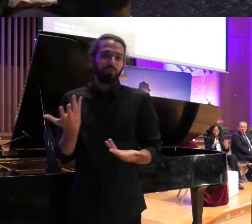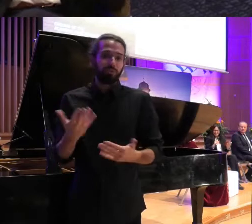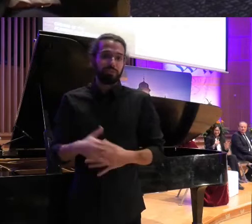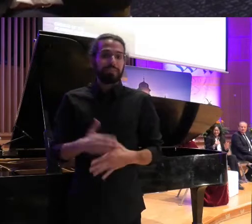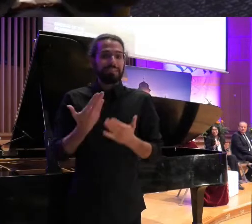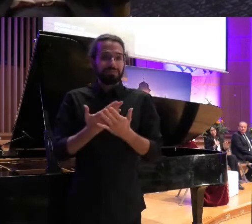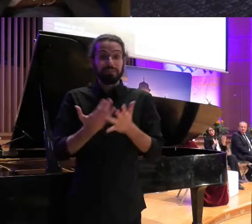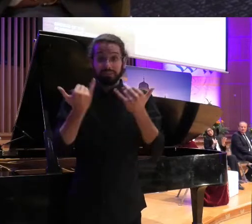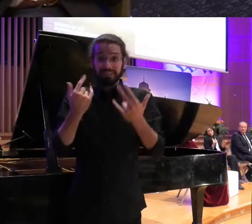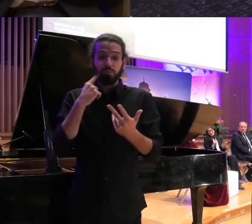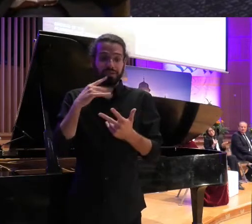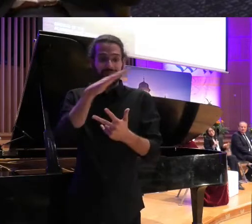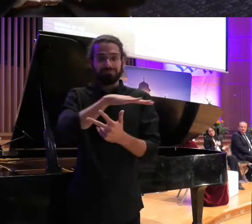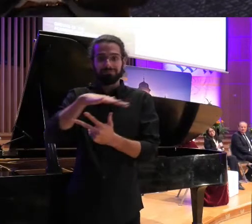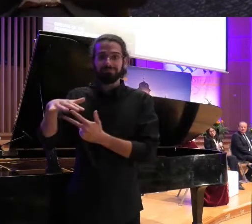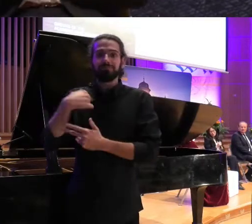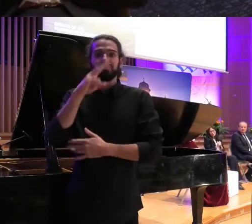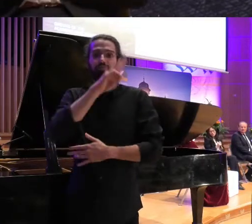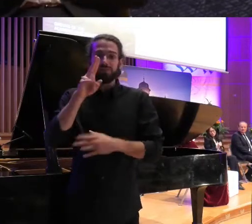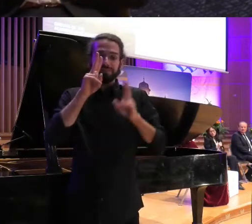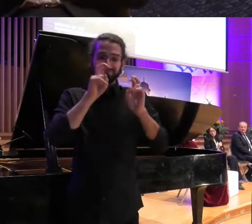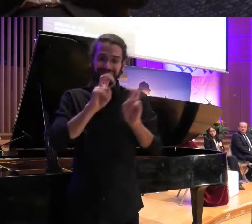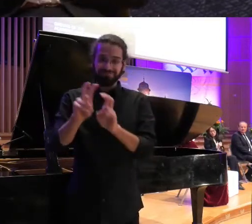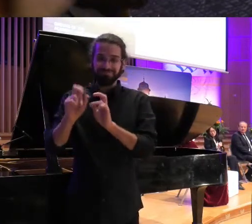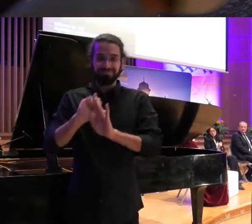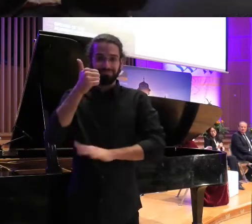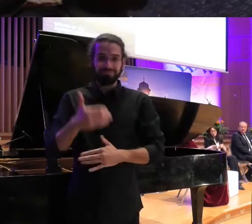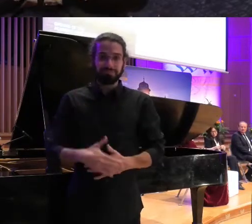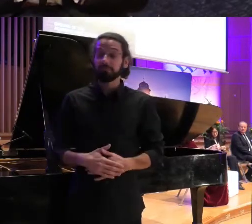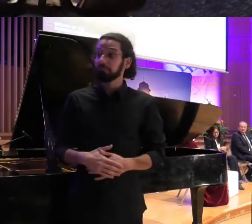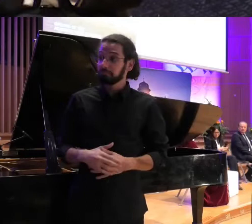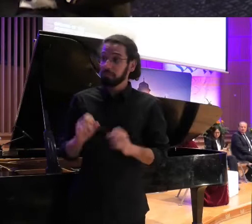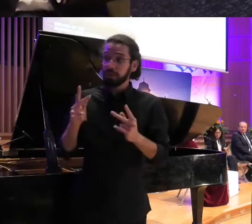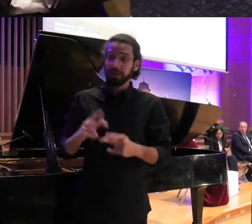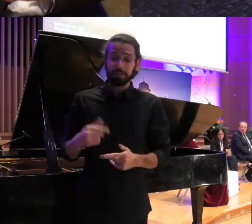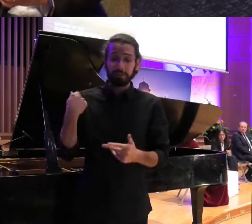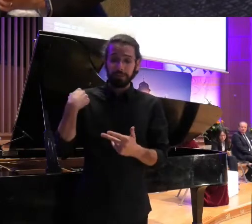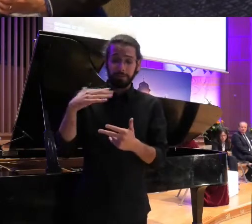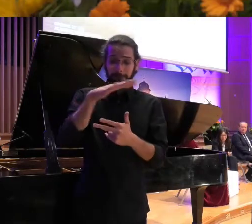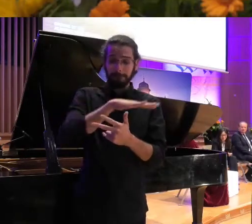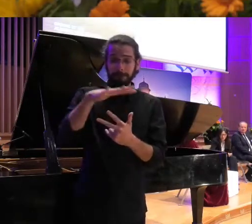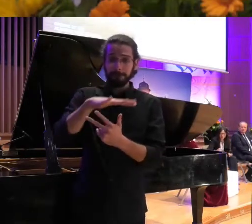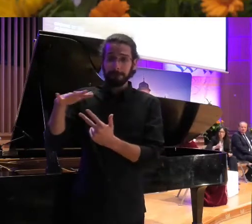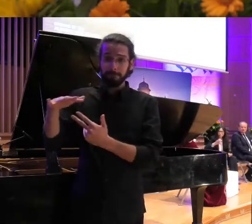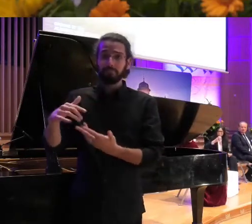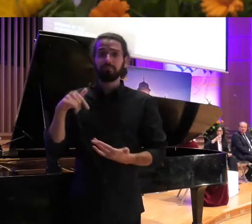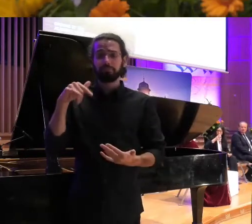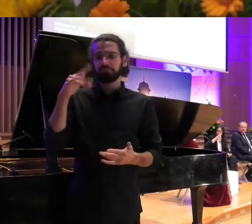that's basically our university and our institute. And so the areas you're working in